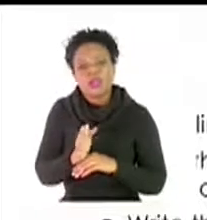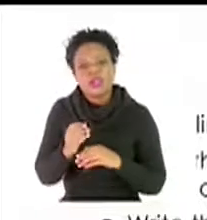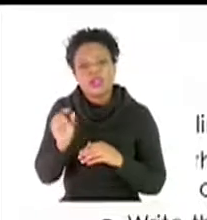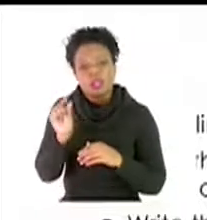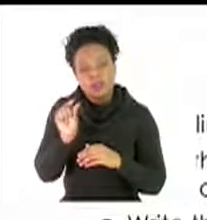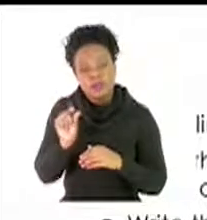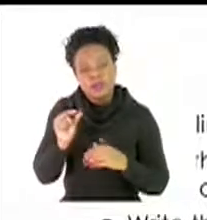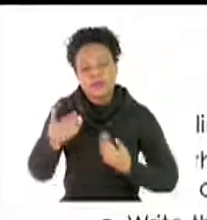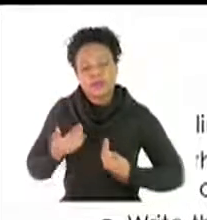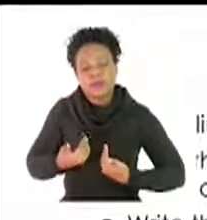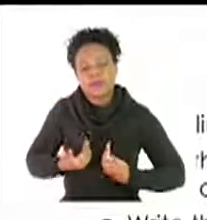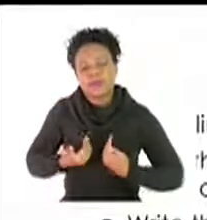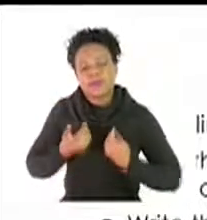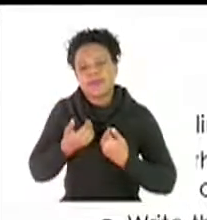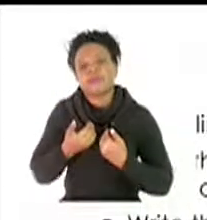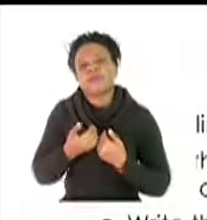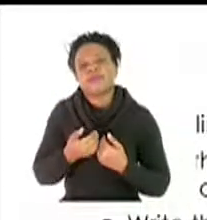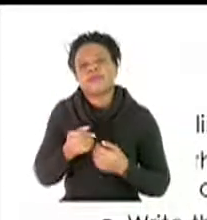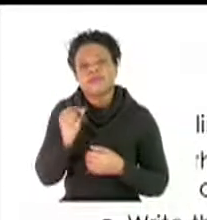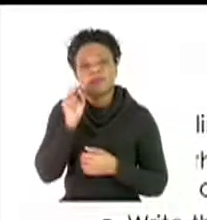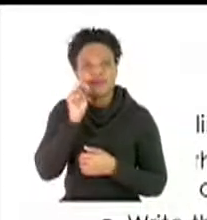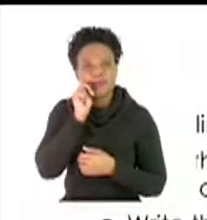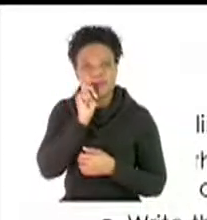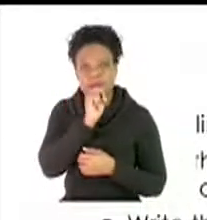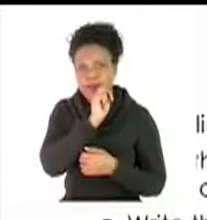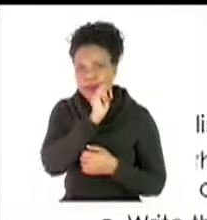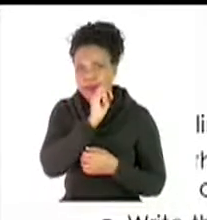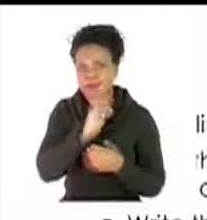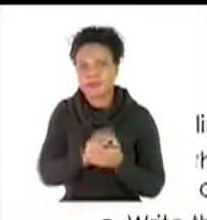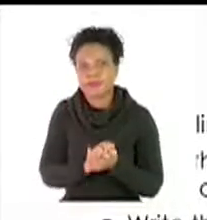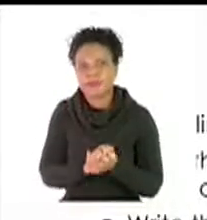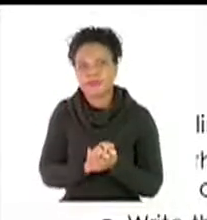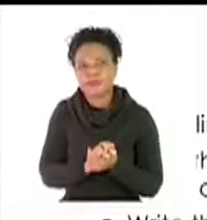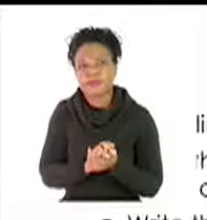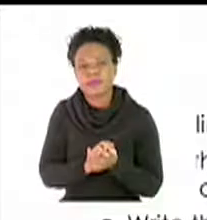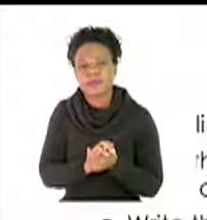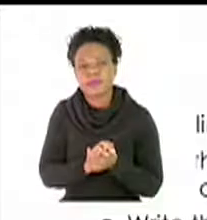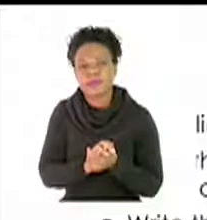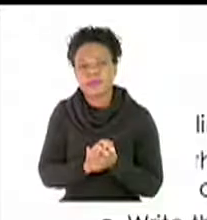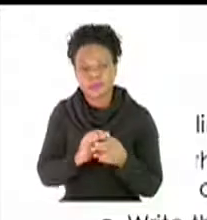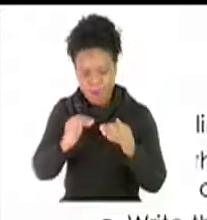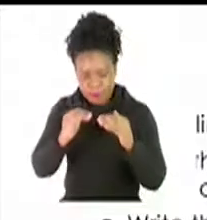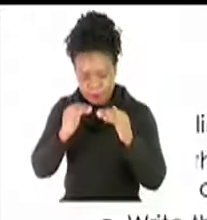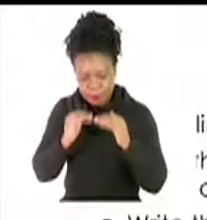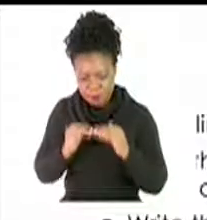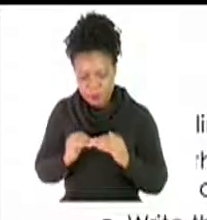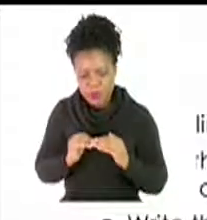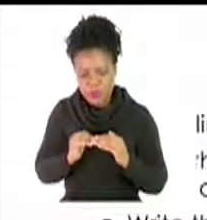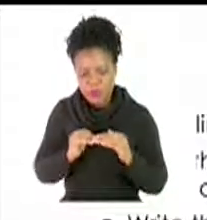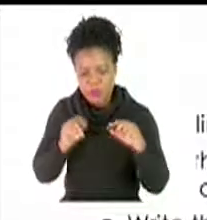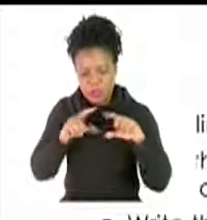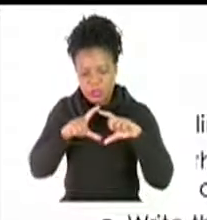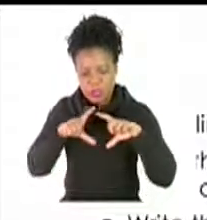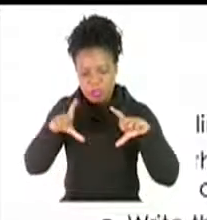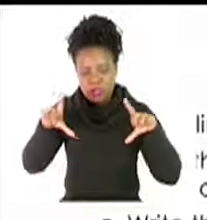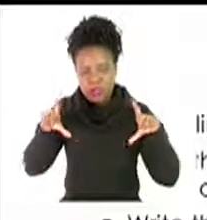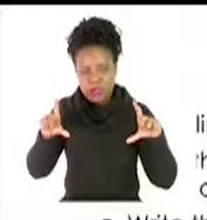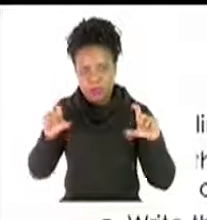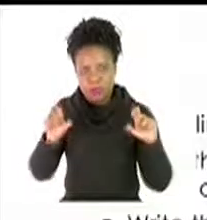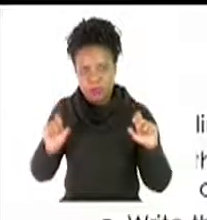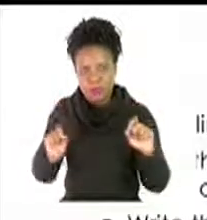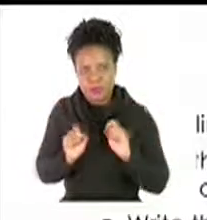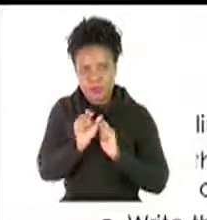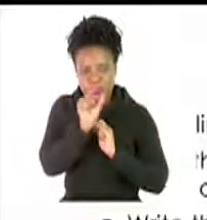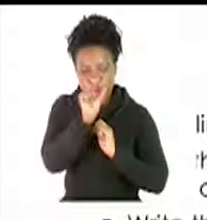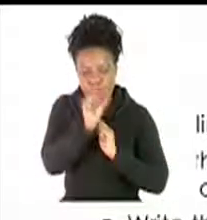says, write these words in the diminutive noun column below. Use each diminutive